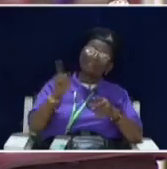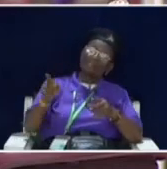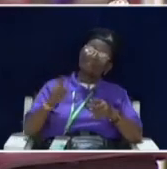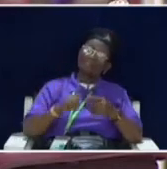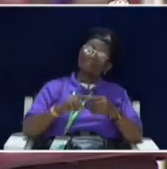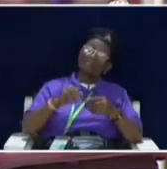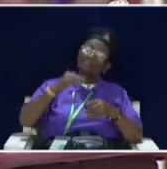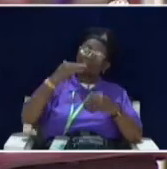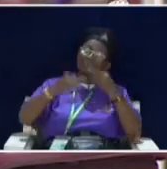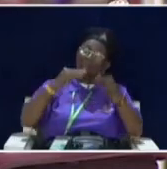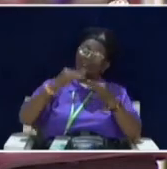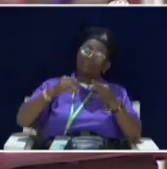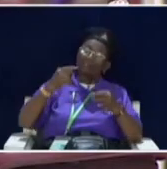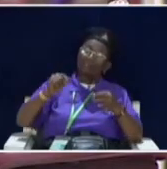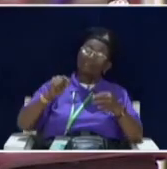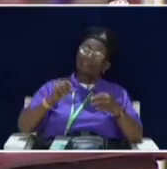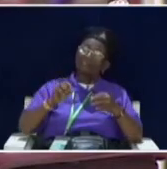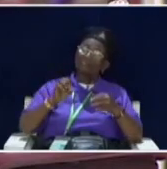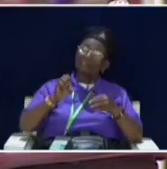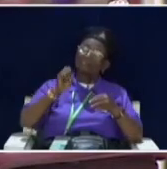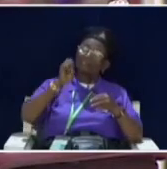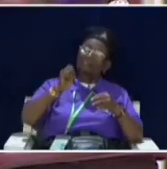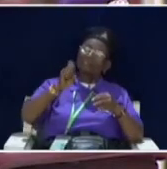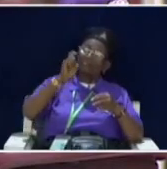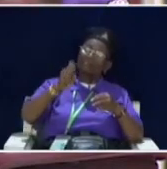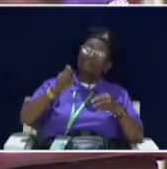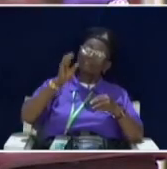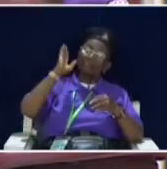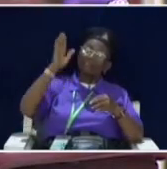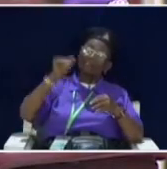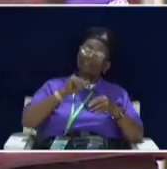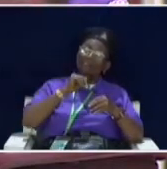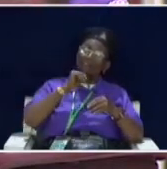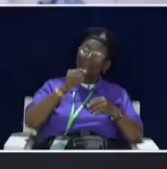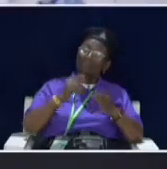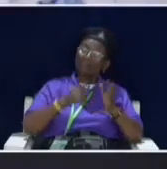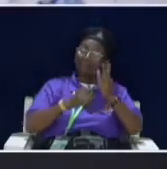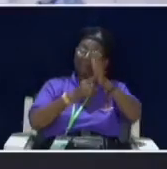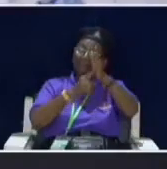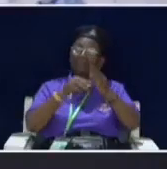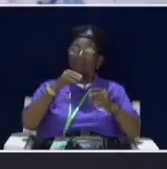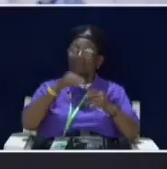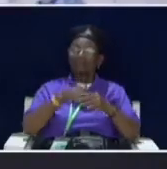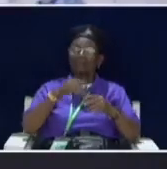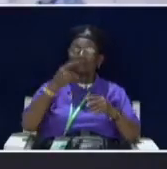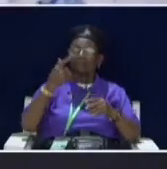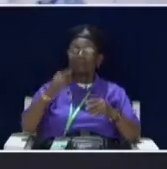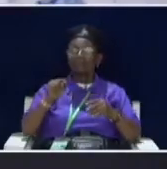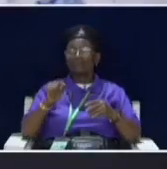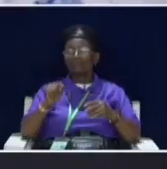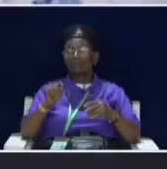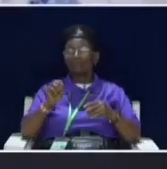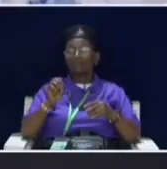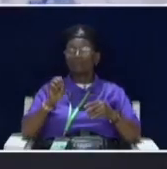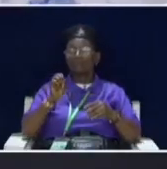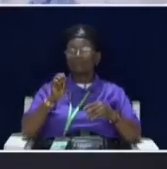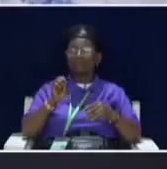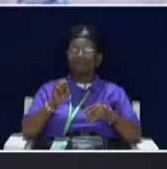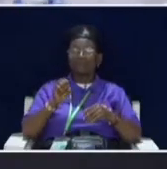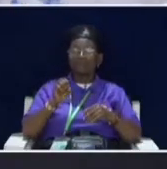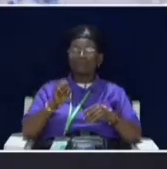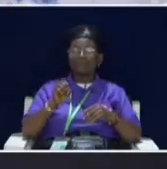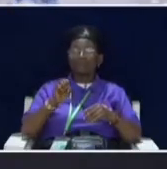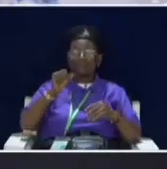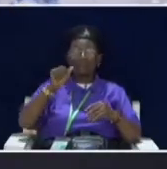jade nitori to ba gbe wa lo ile ejo ejo ni han ninu ero ti won fi wonu. I said,